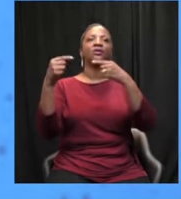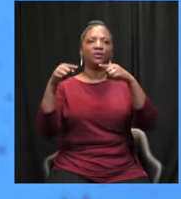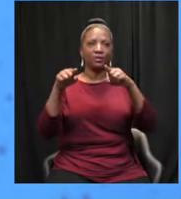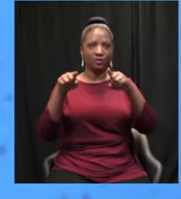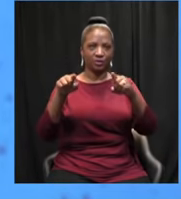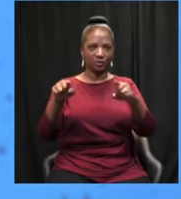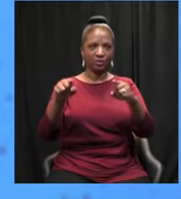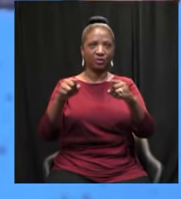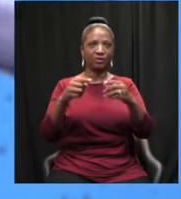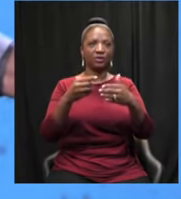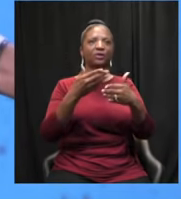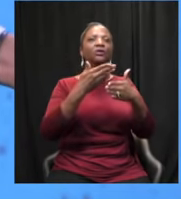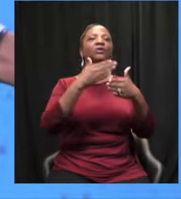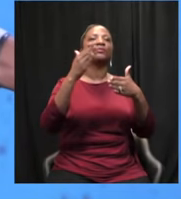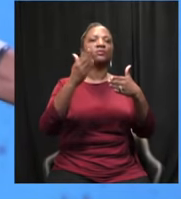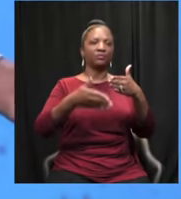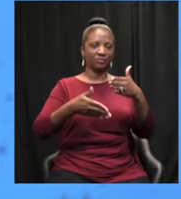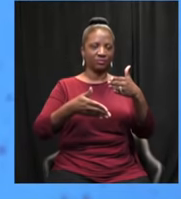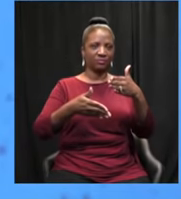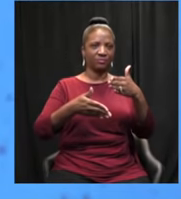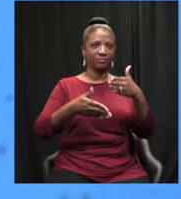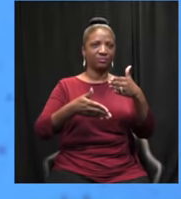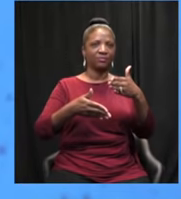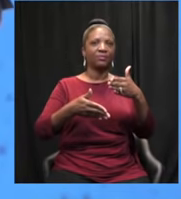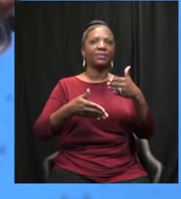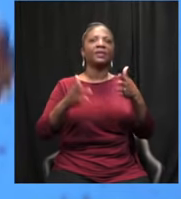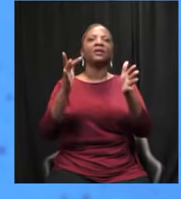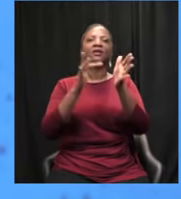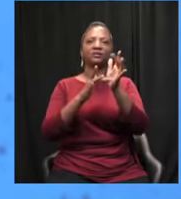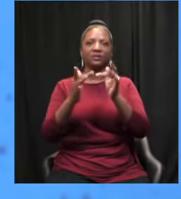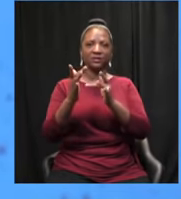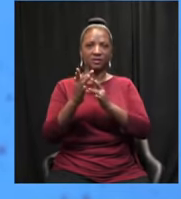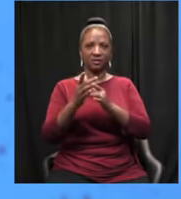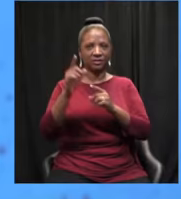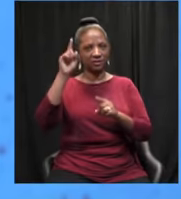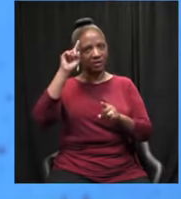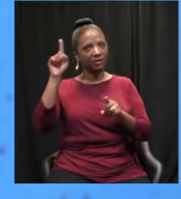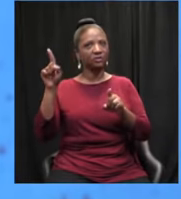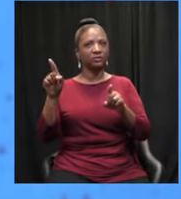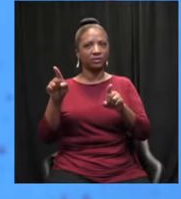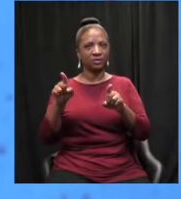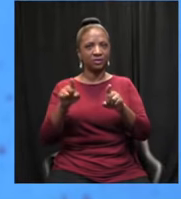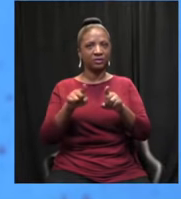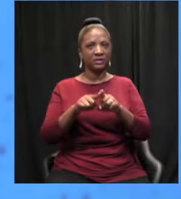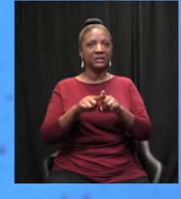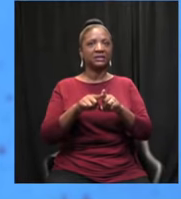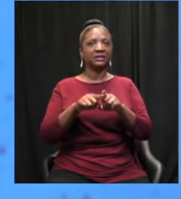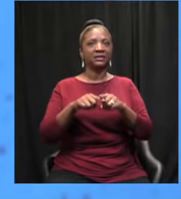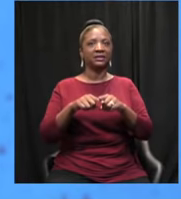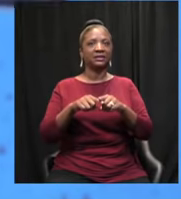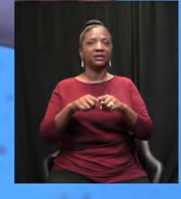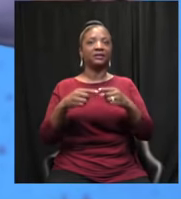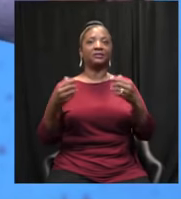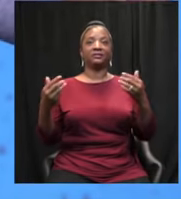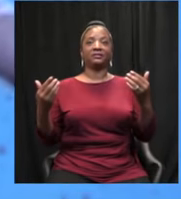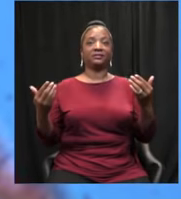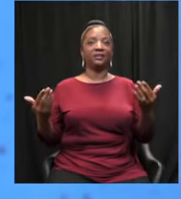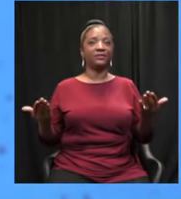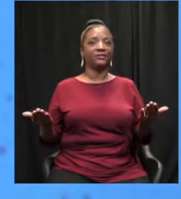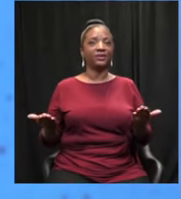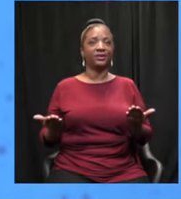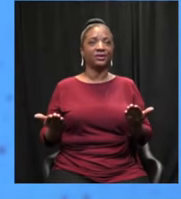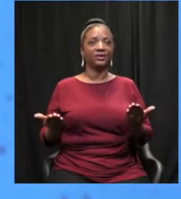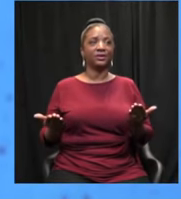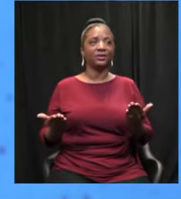is eternal in every way. But Jesus also is self-existent and self-sufficient.